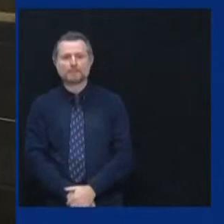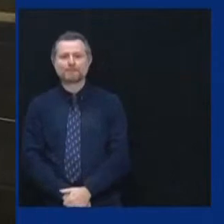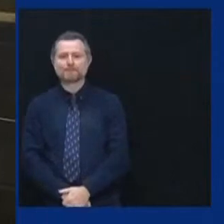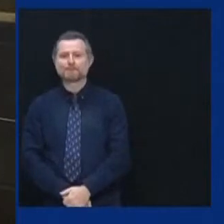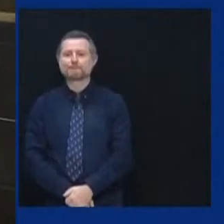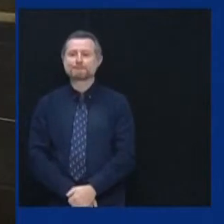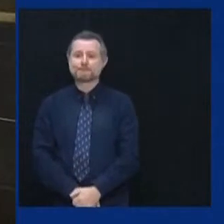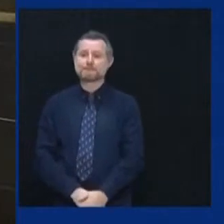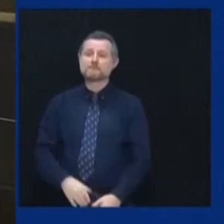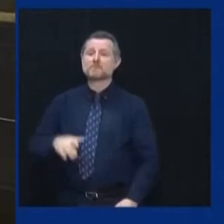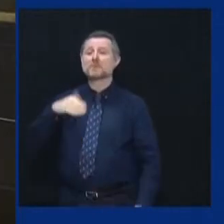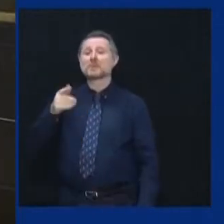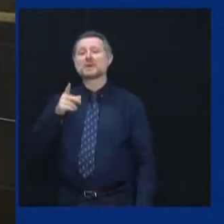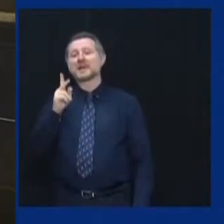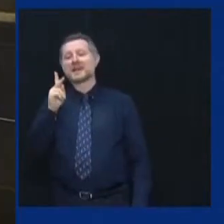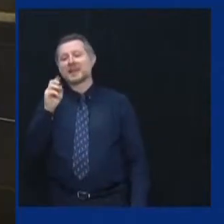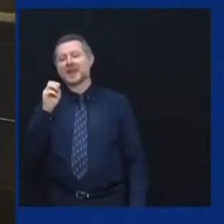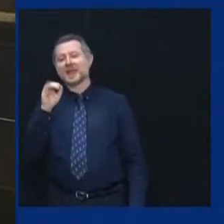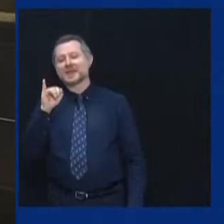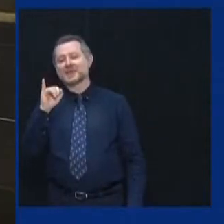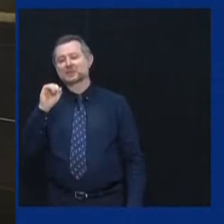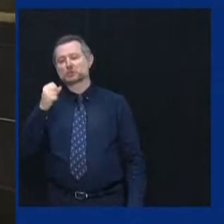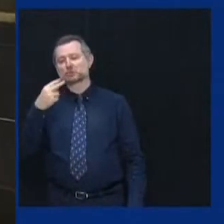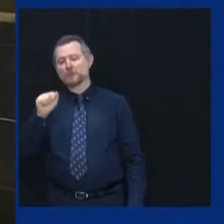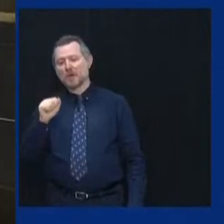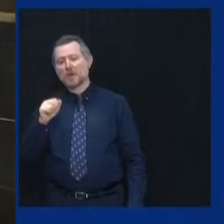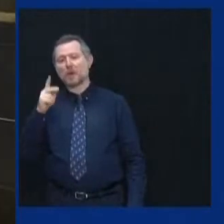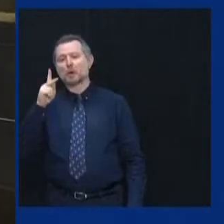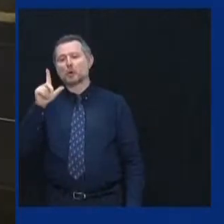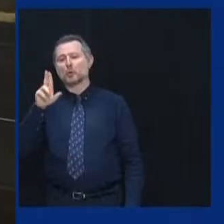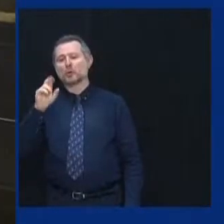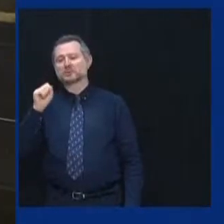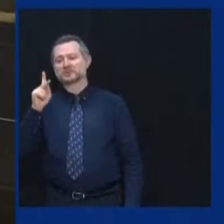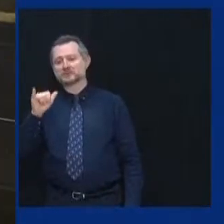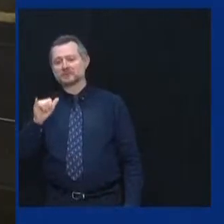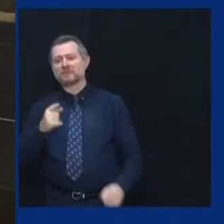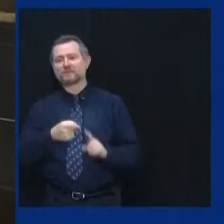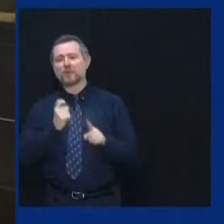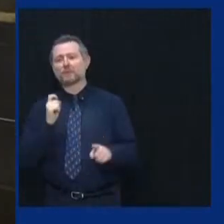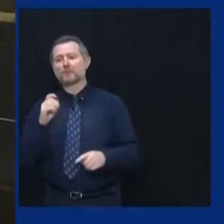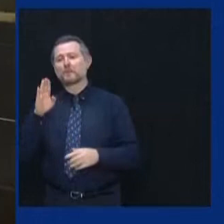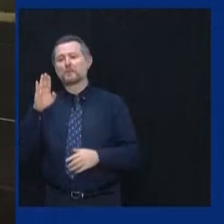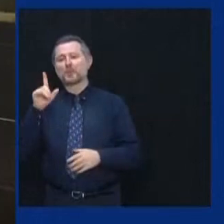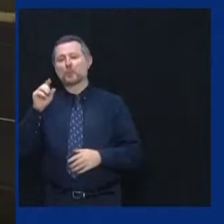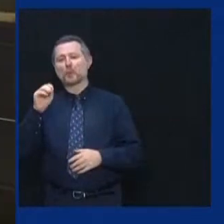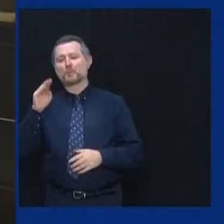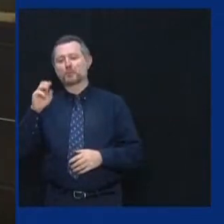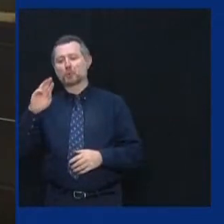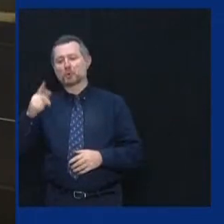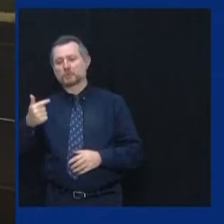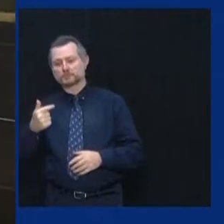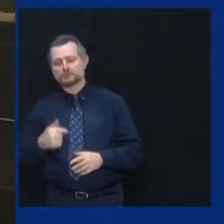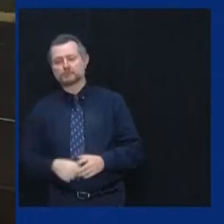Governor, you now have Keisha Kluge from Bloomberg. Keisha, your line is now open. Please unmute your microphone.